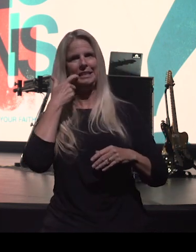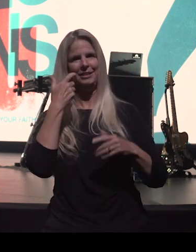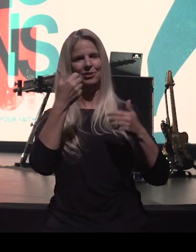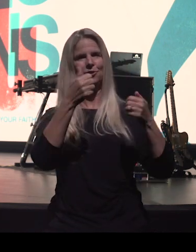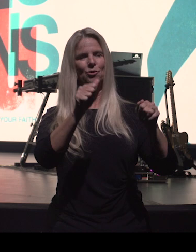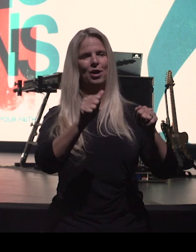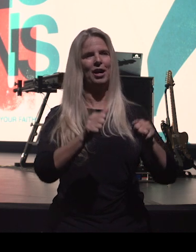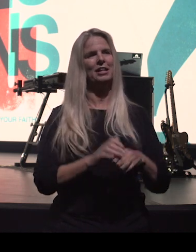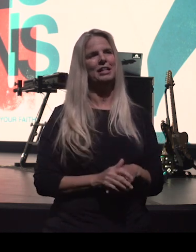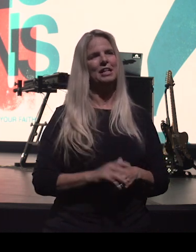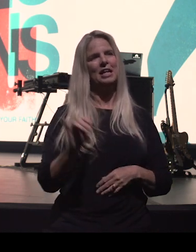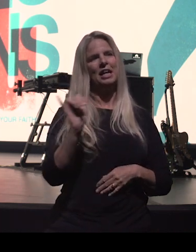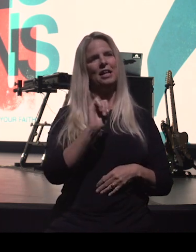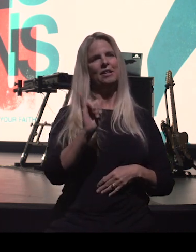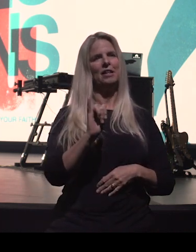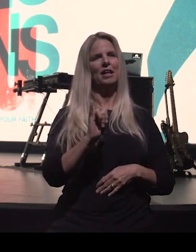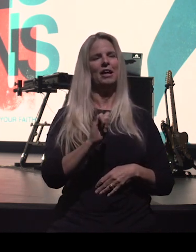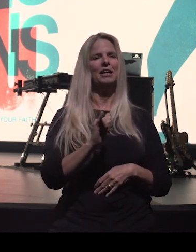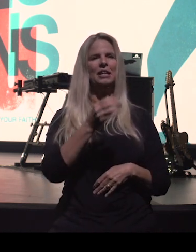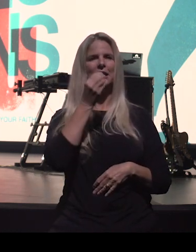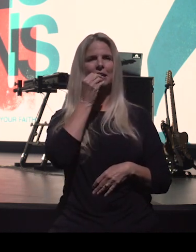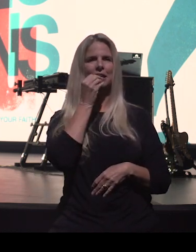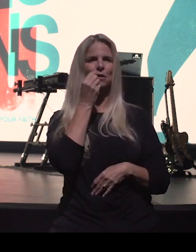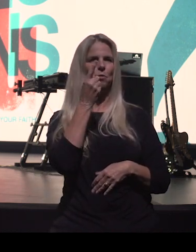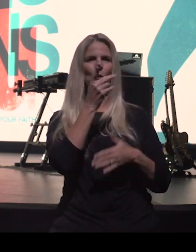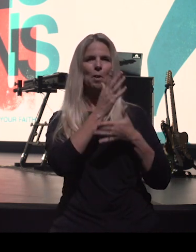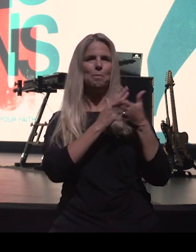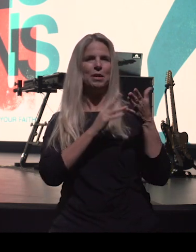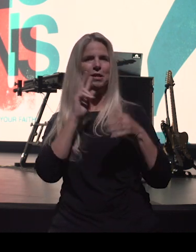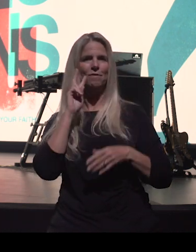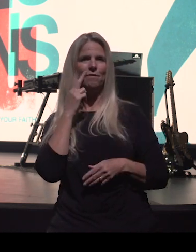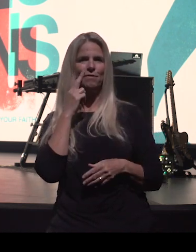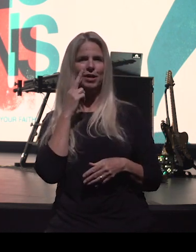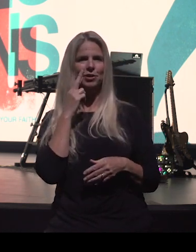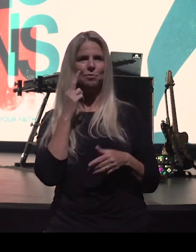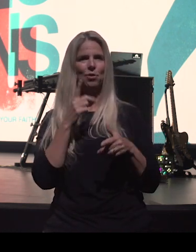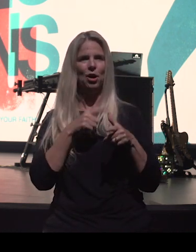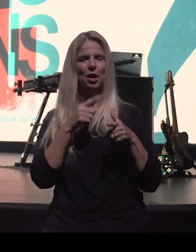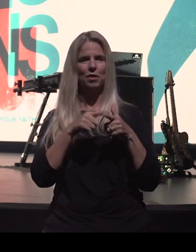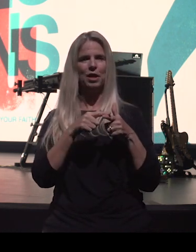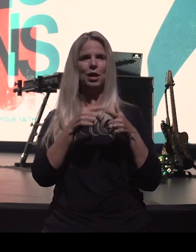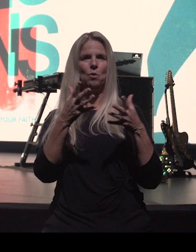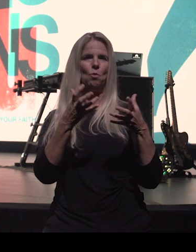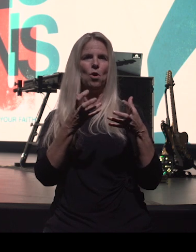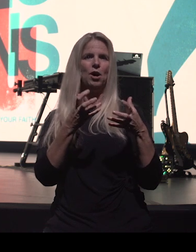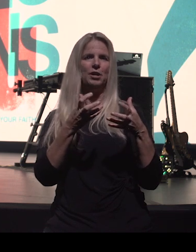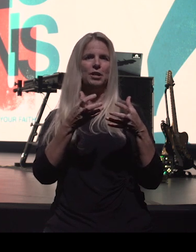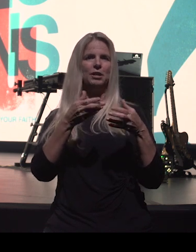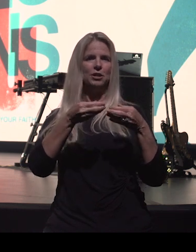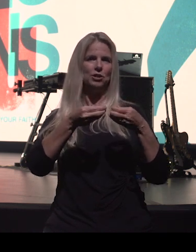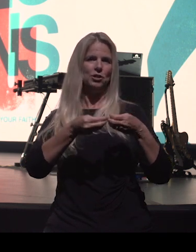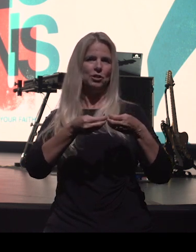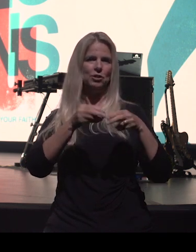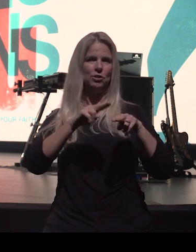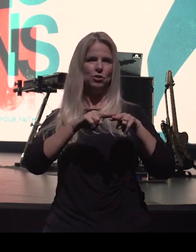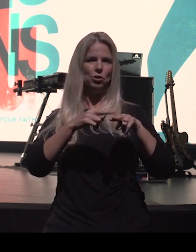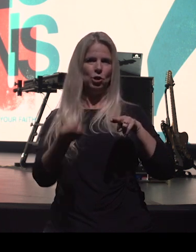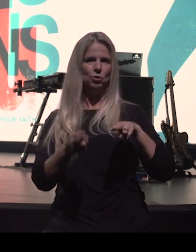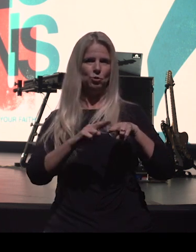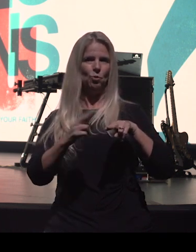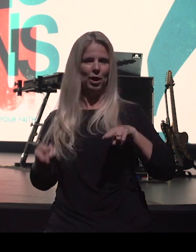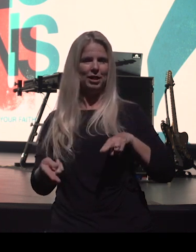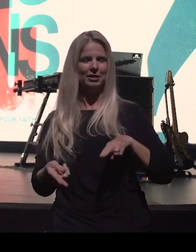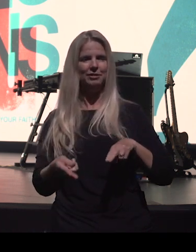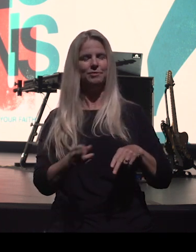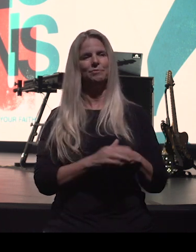of broccoli and wanting to lose 10 pounds, right? I mean, trying's like buying a lottery ticket and thinking that's gonna fix all your financial issues